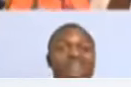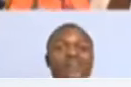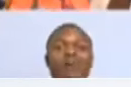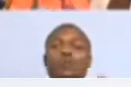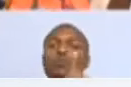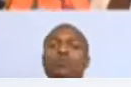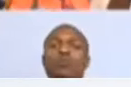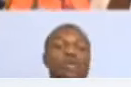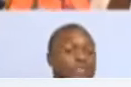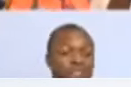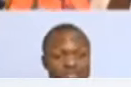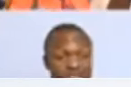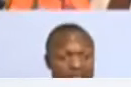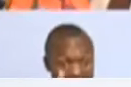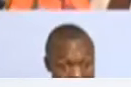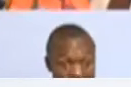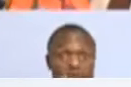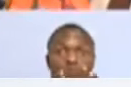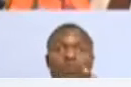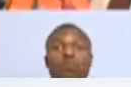early warning systems. In this regard,